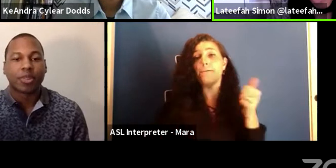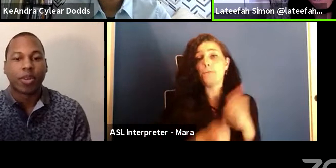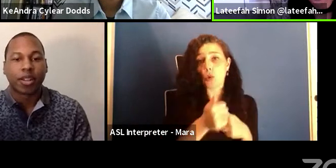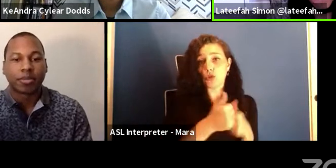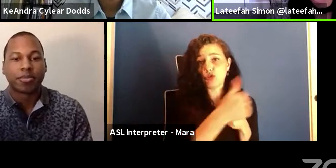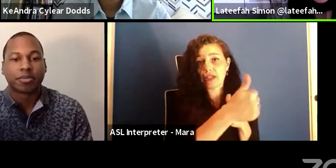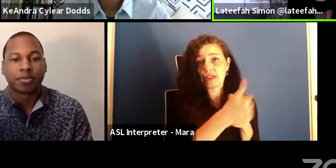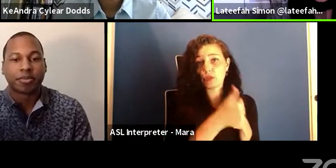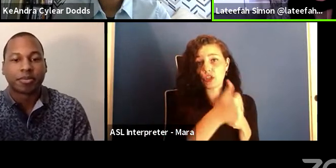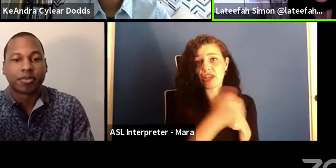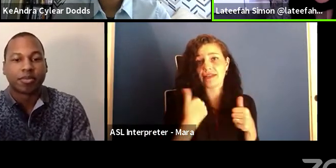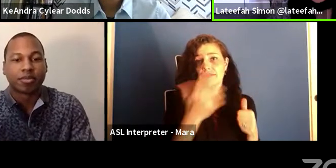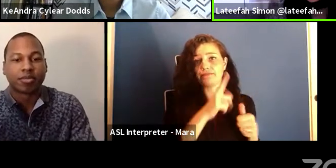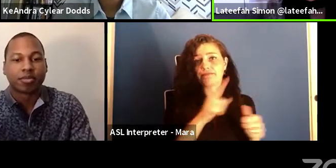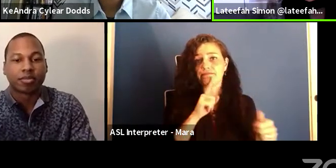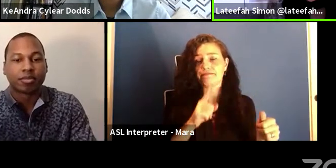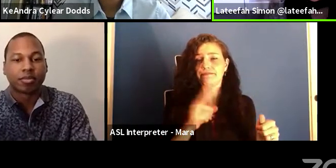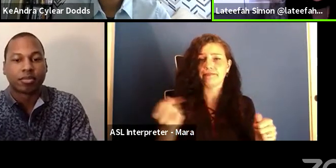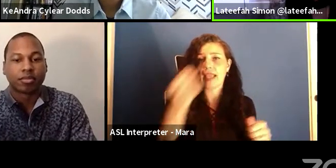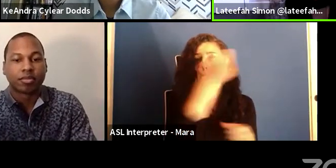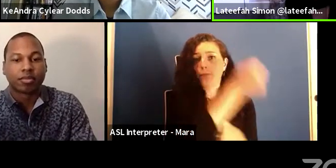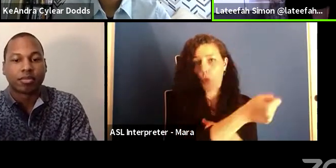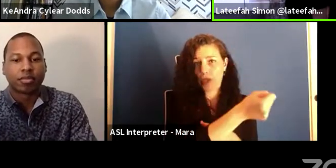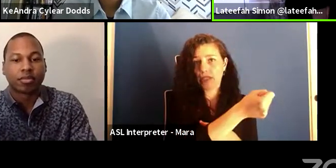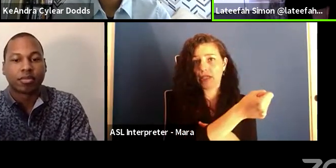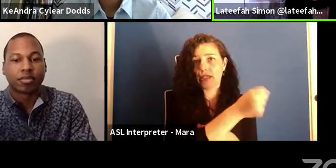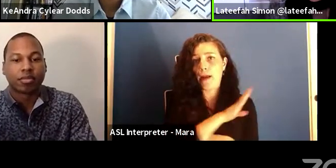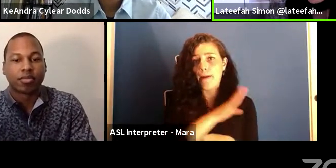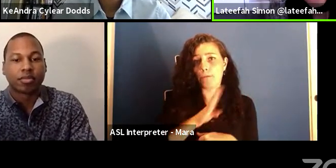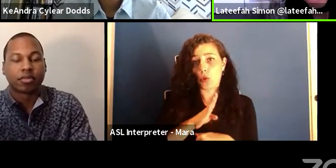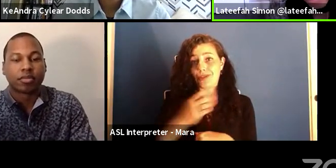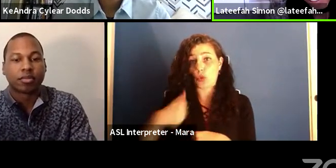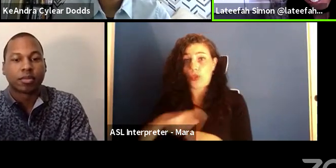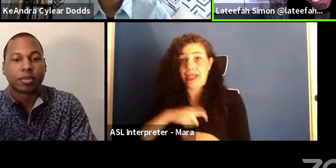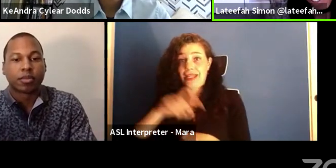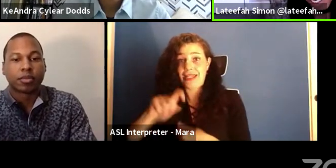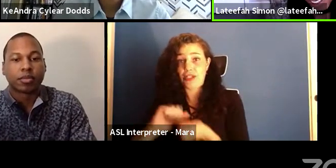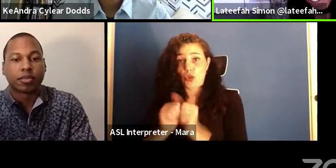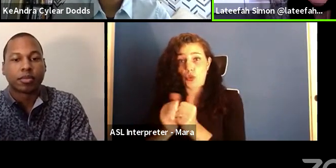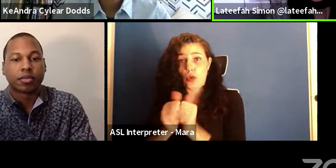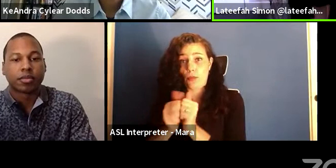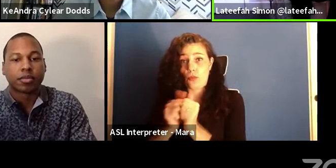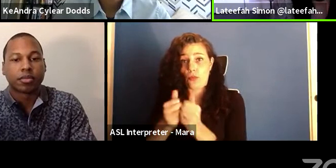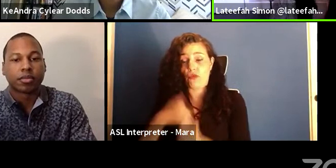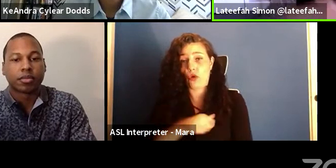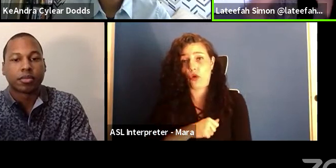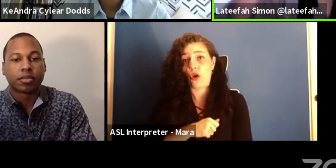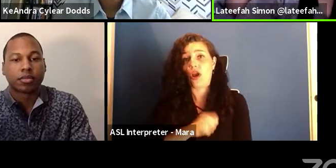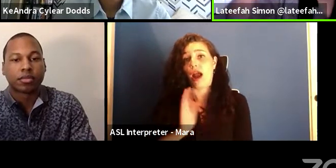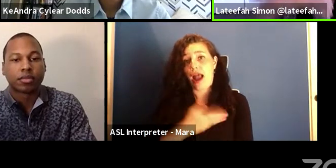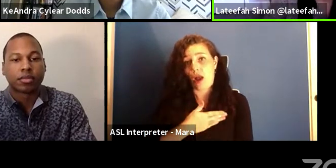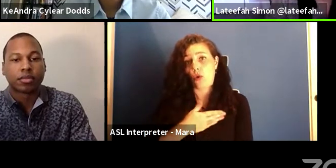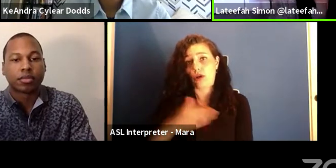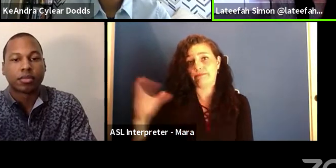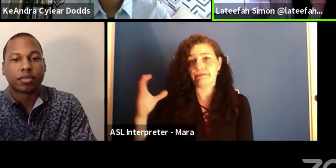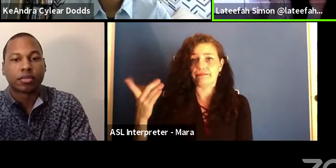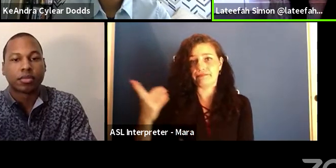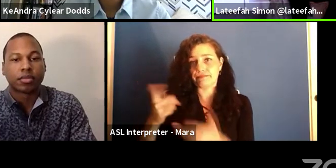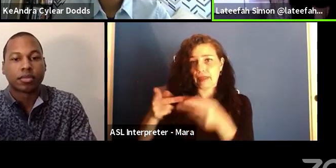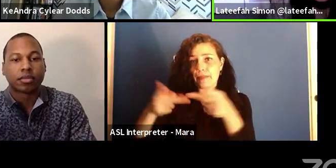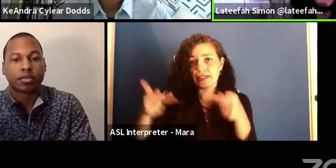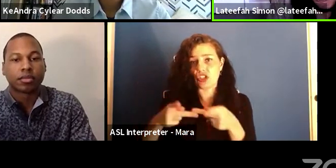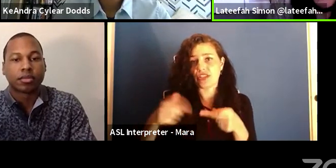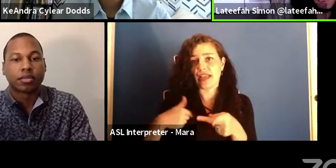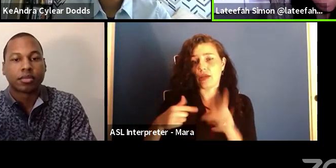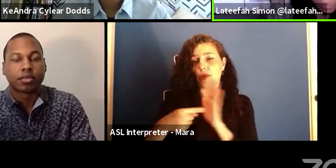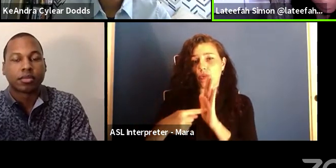boards of directors. We have to run for our seats. And I represent 19 cities here in San Francisco, up to the East Bay,